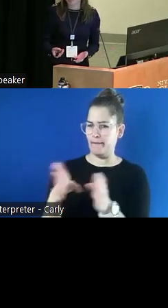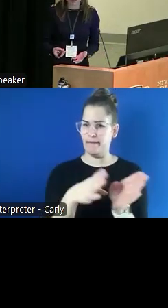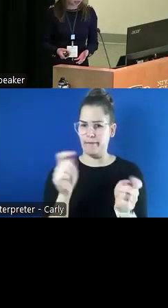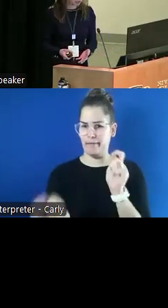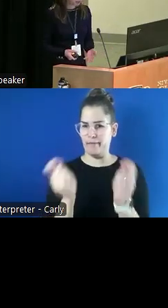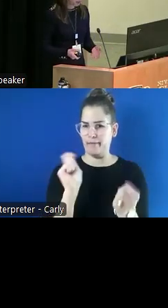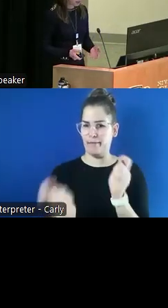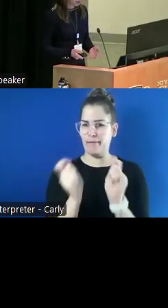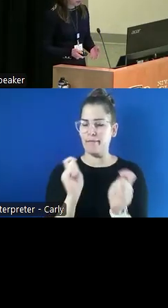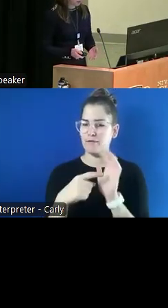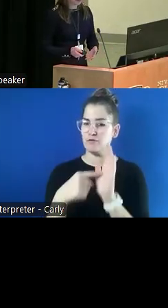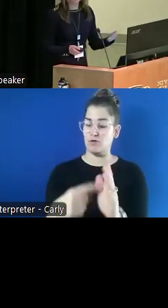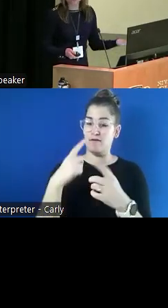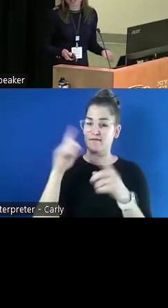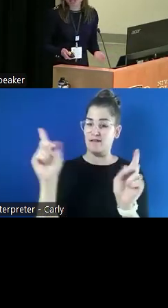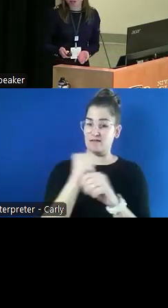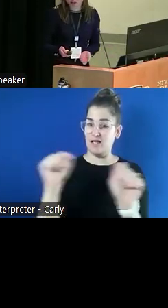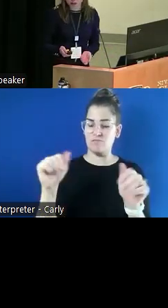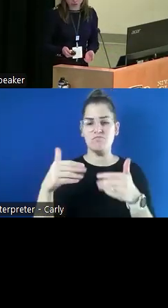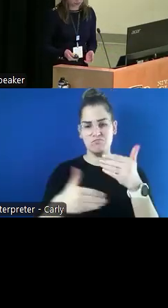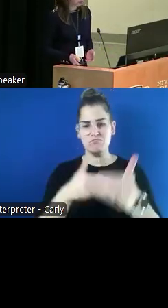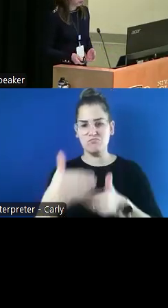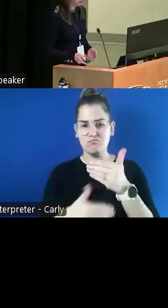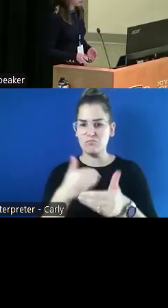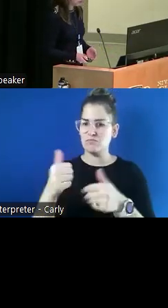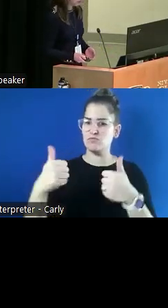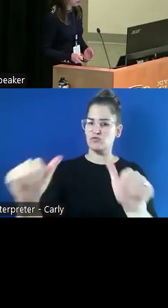effectiveness and safety, it can move on to clinical trials.